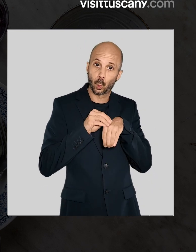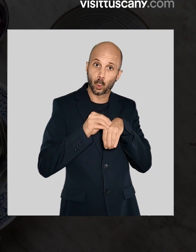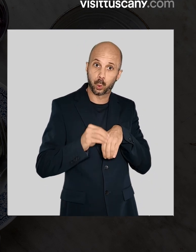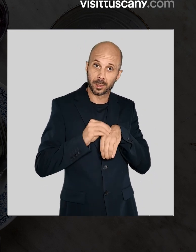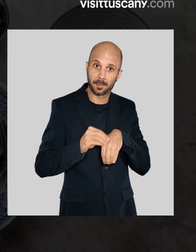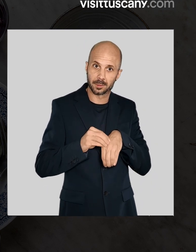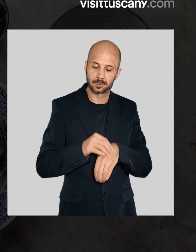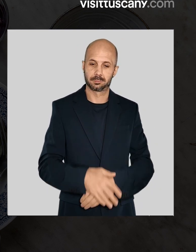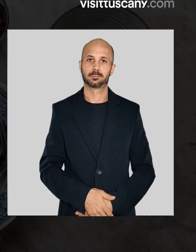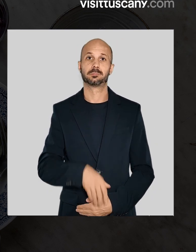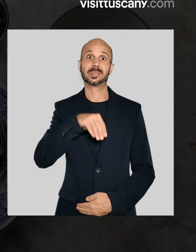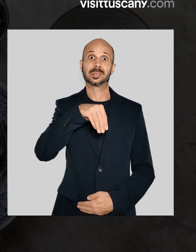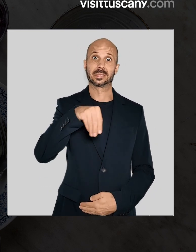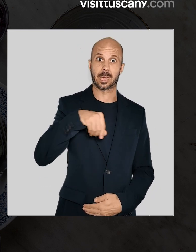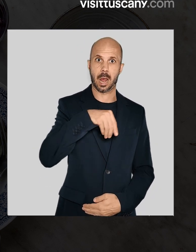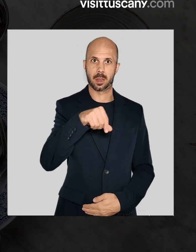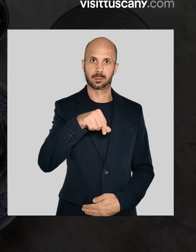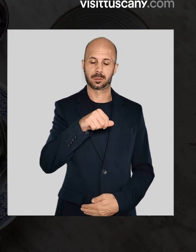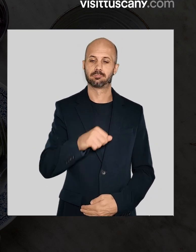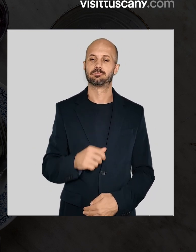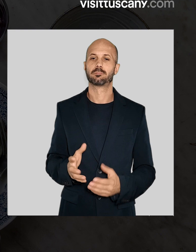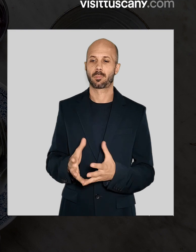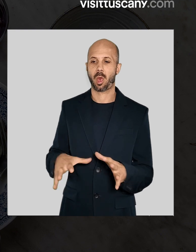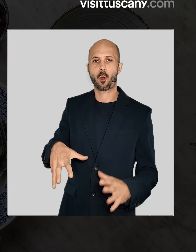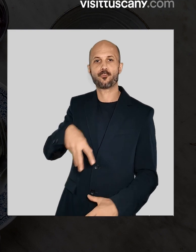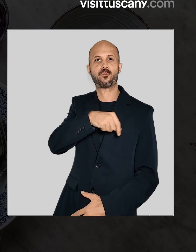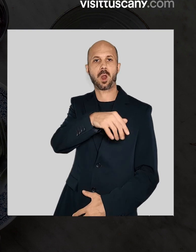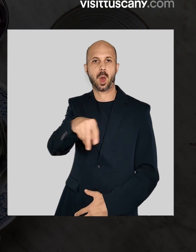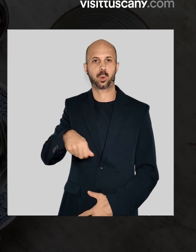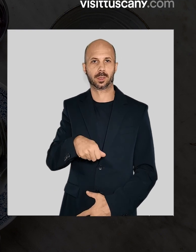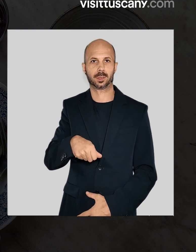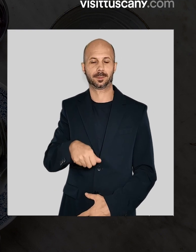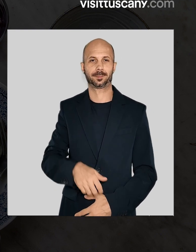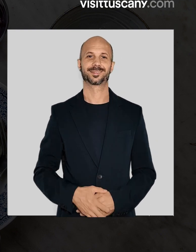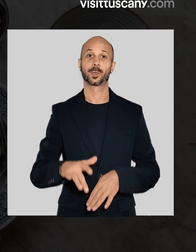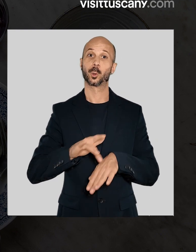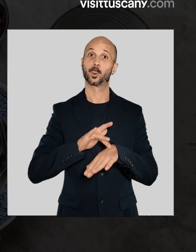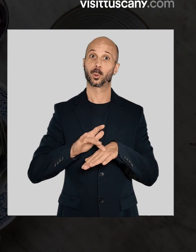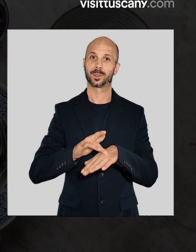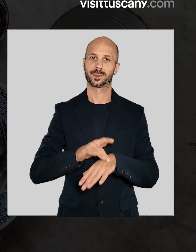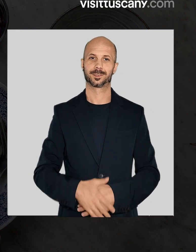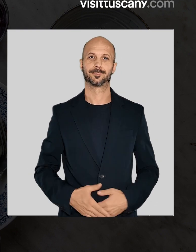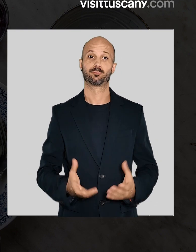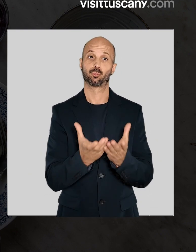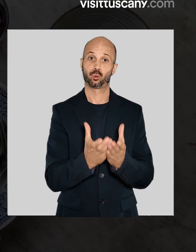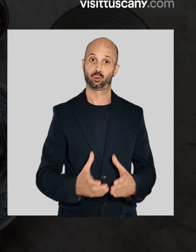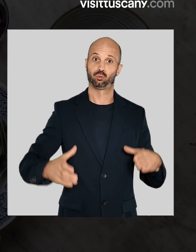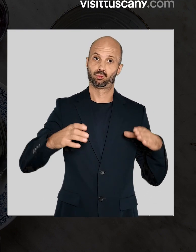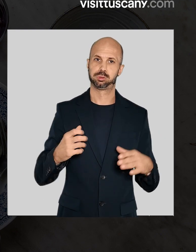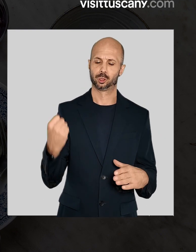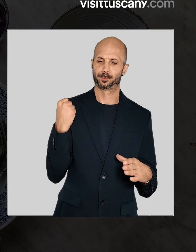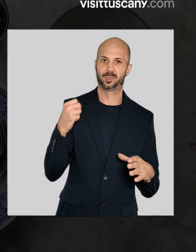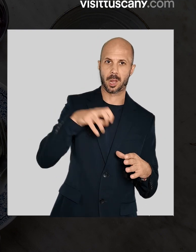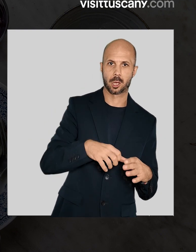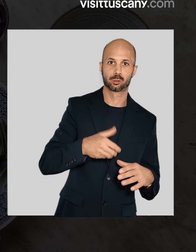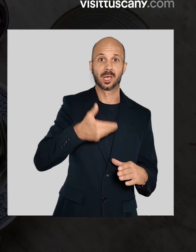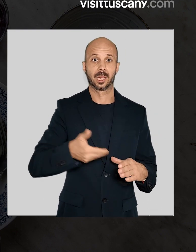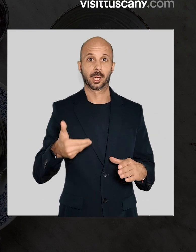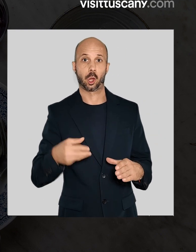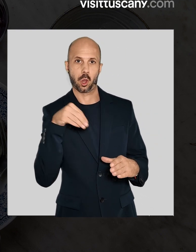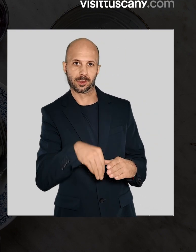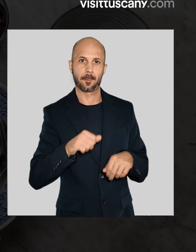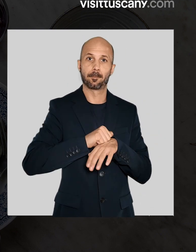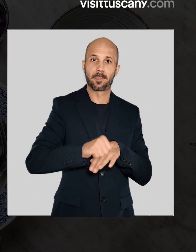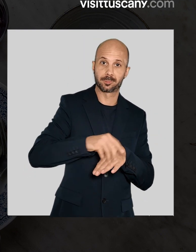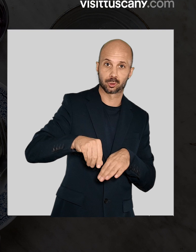Method: spoon the ricotta into a colander and let it drain for a few hours. Chop the perfectly squeezed